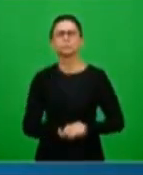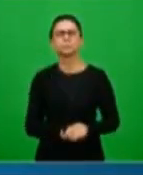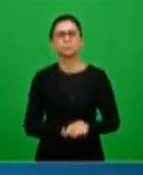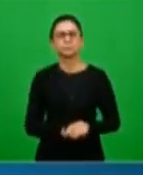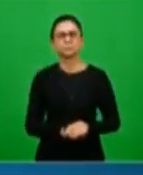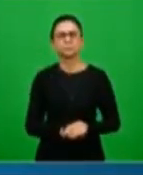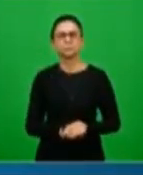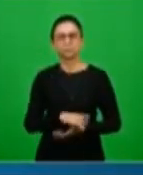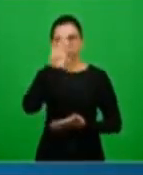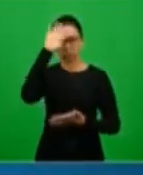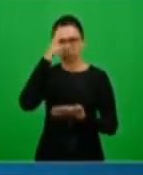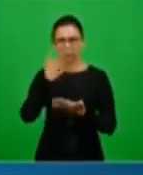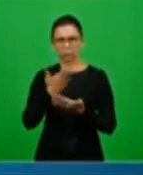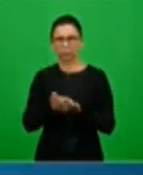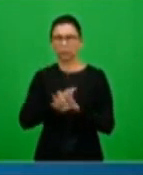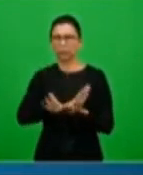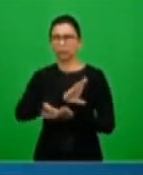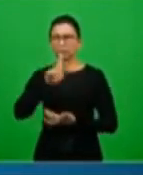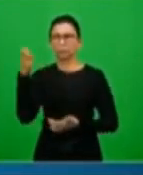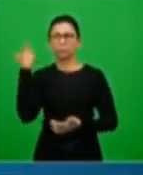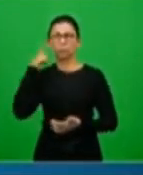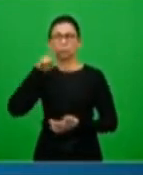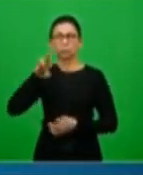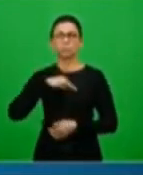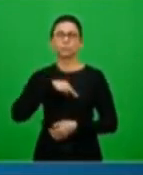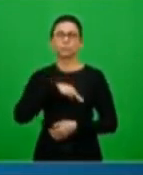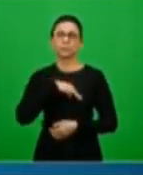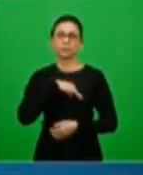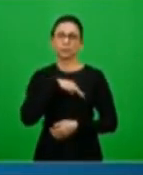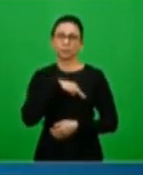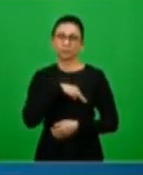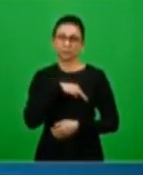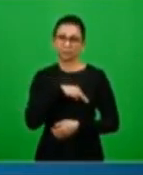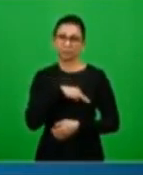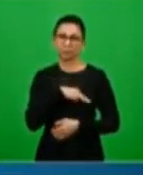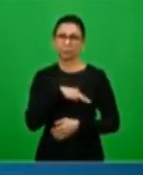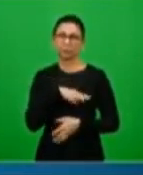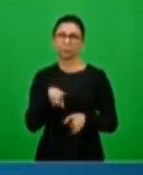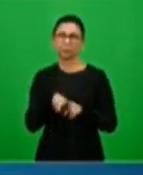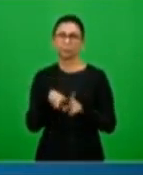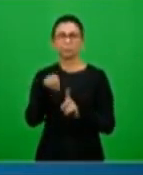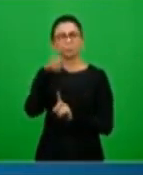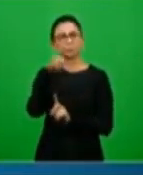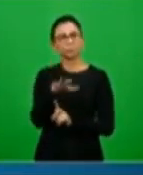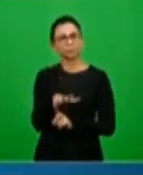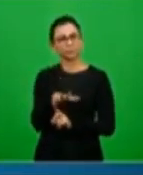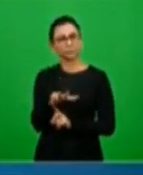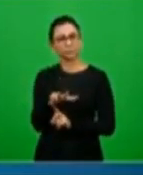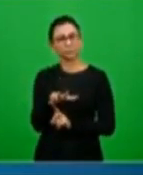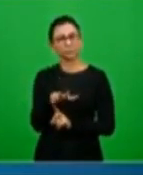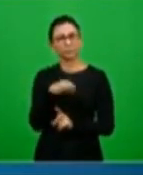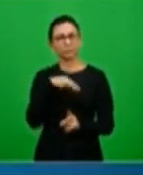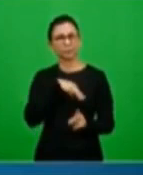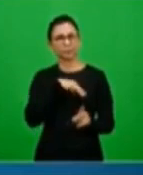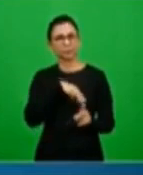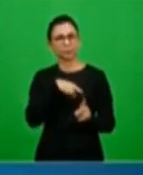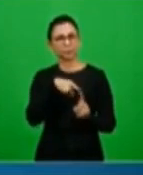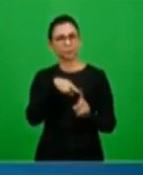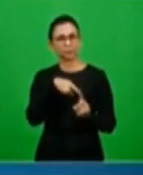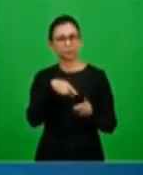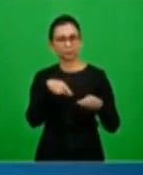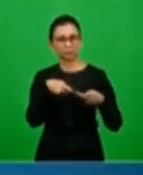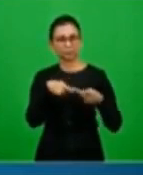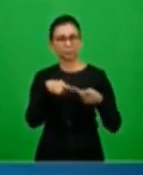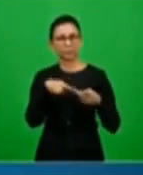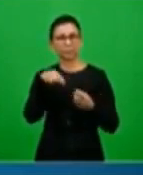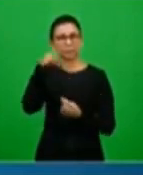us then approach God's throne of grace with confidence so that we may receive mercy and find grace